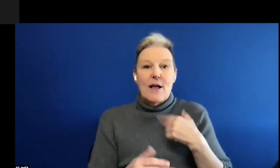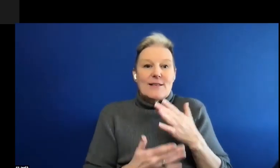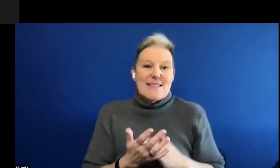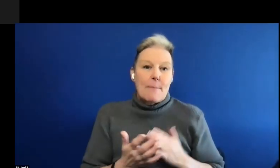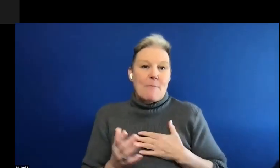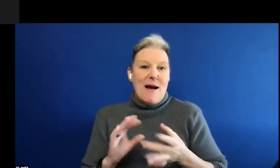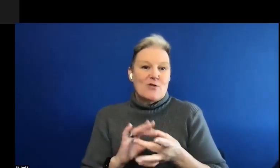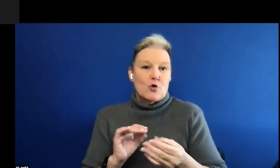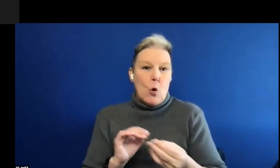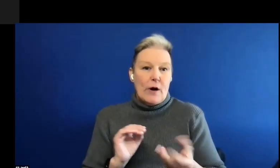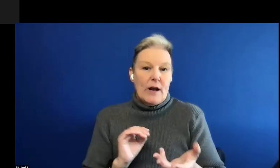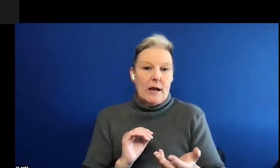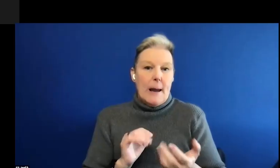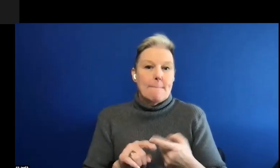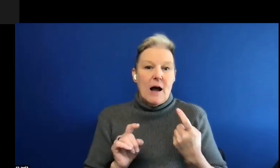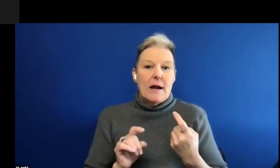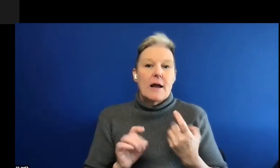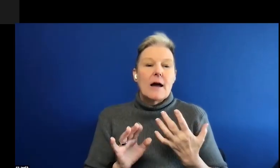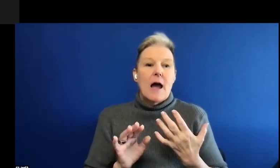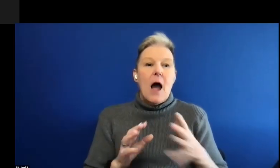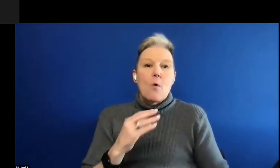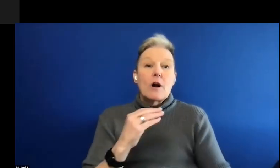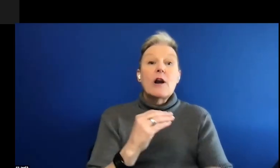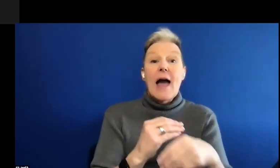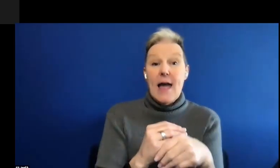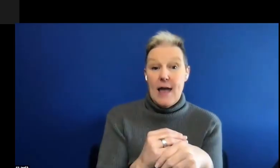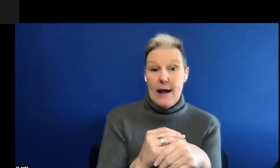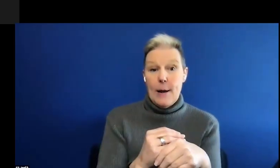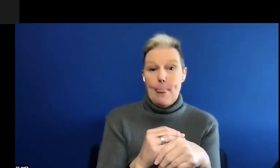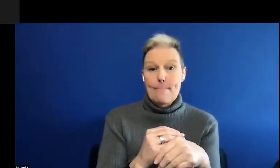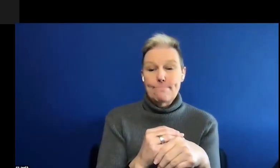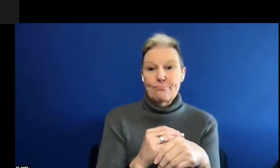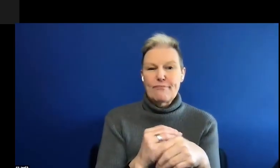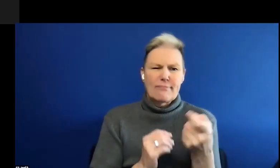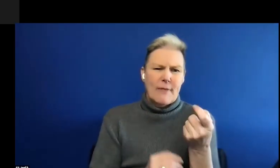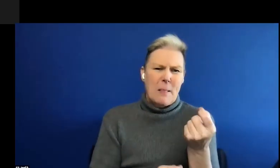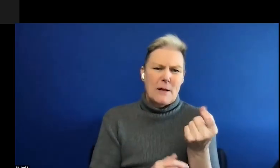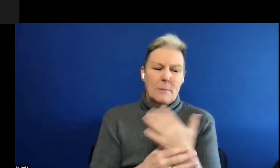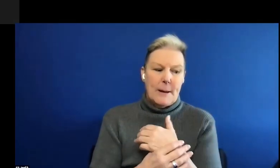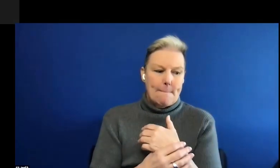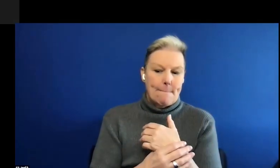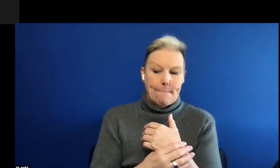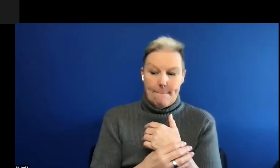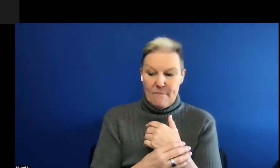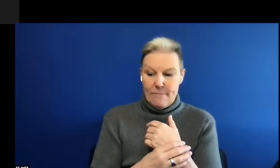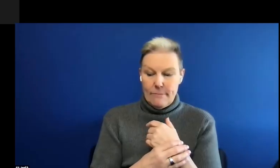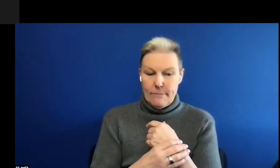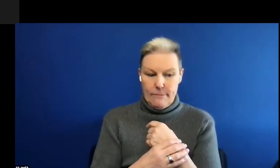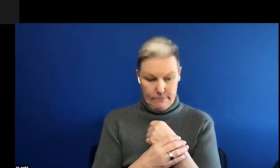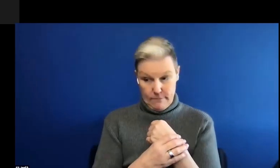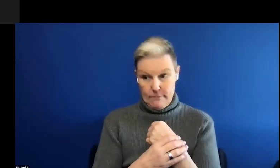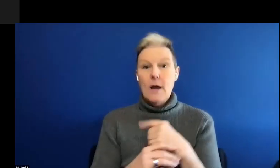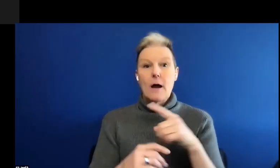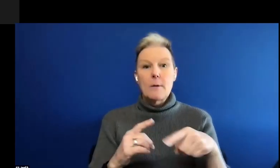story, but I just wanted to add a little bit about